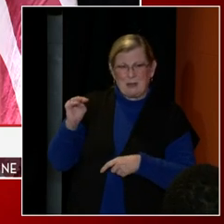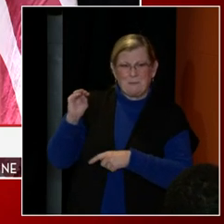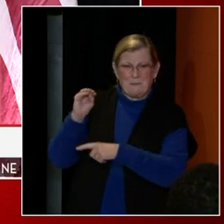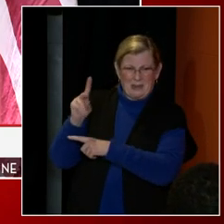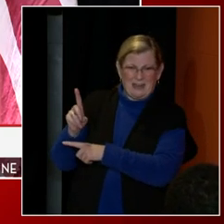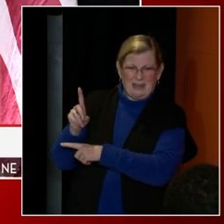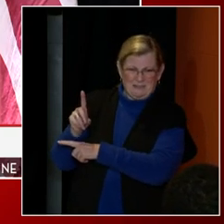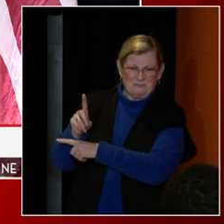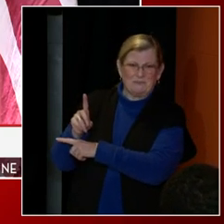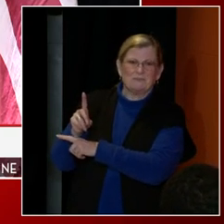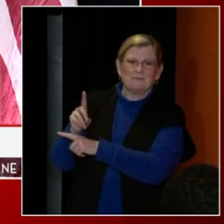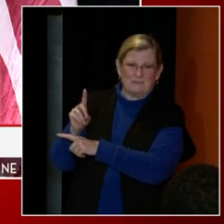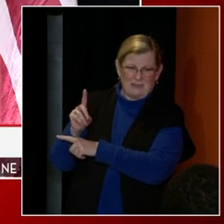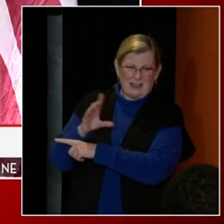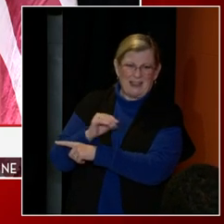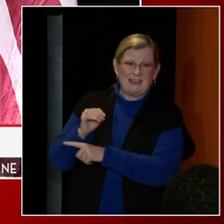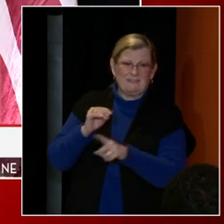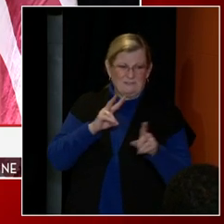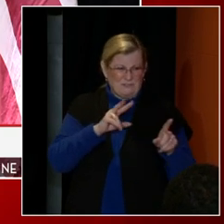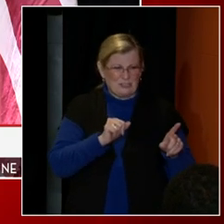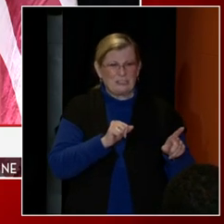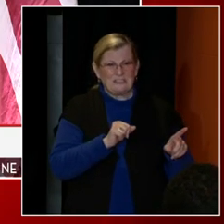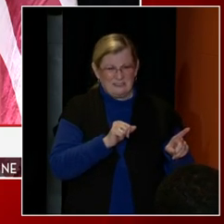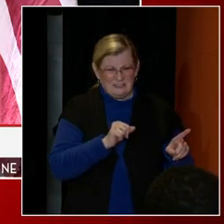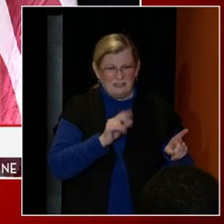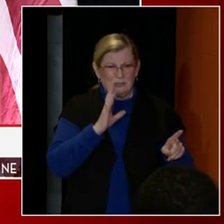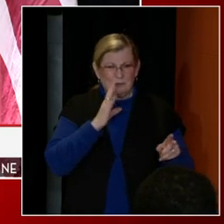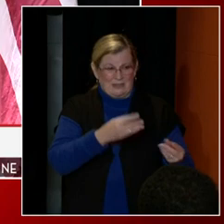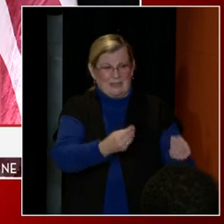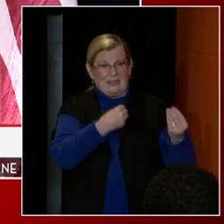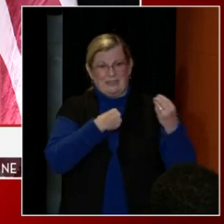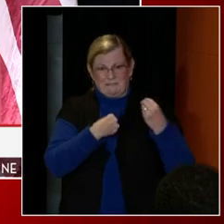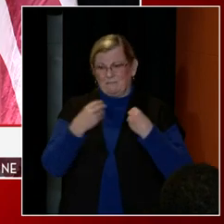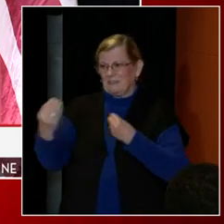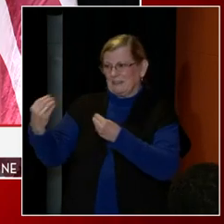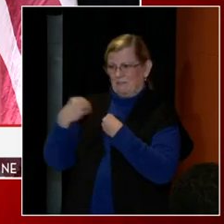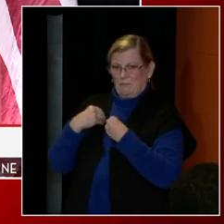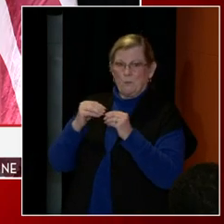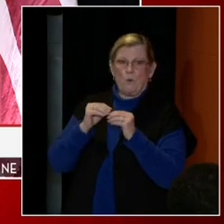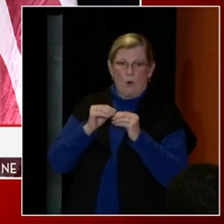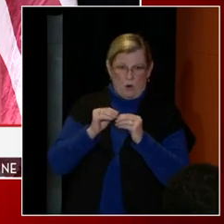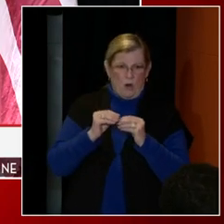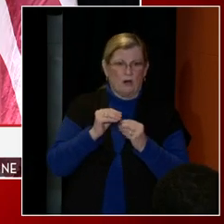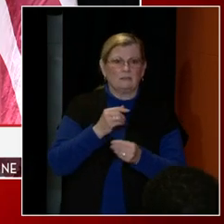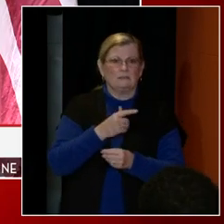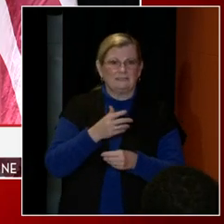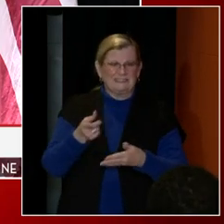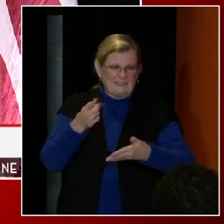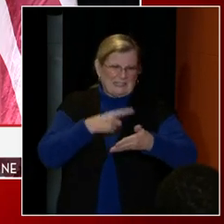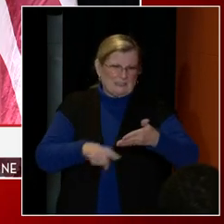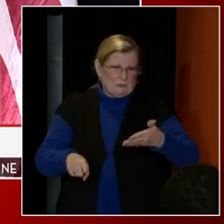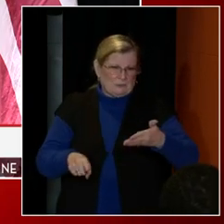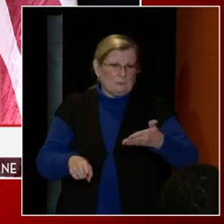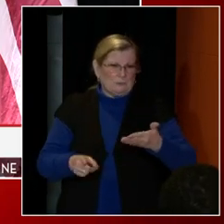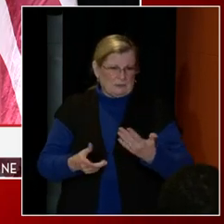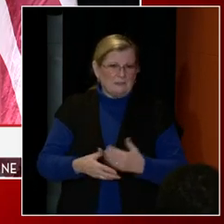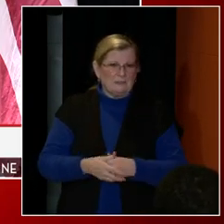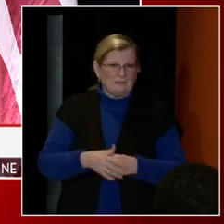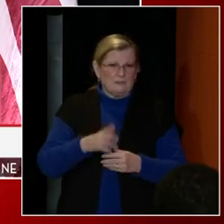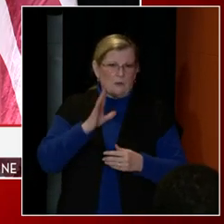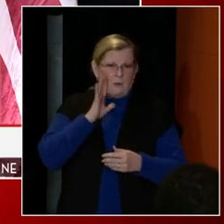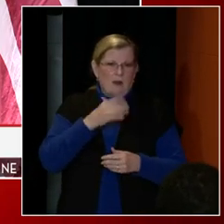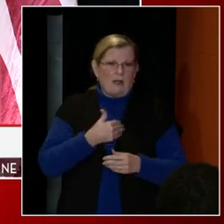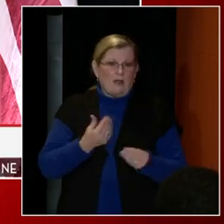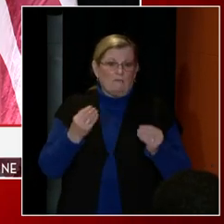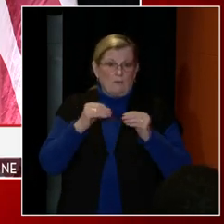doses transferred to us. So we will have more vaccine available in D.C. next week than we have this current week because of